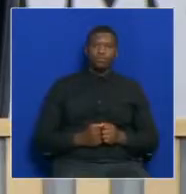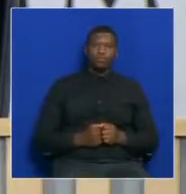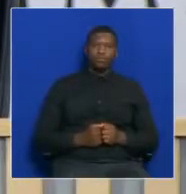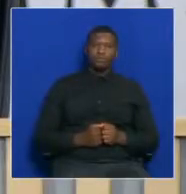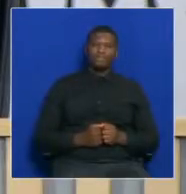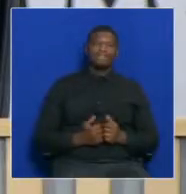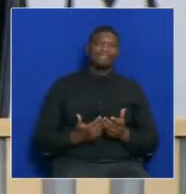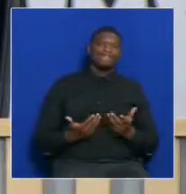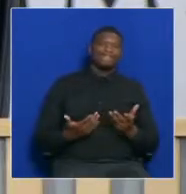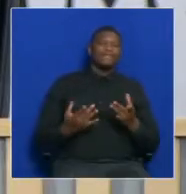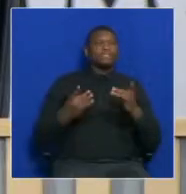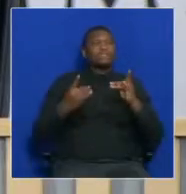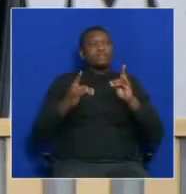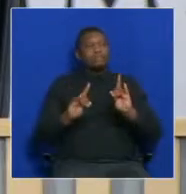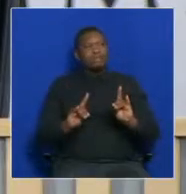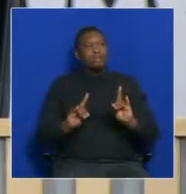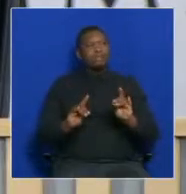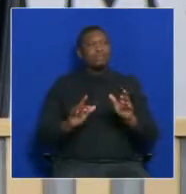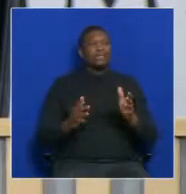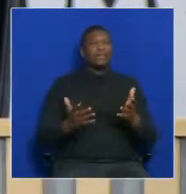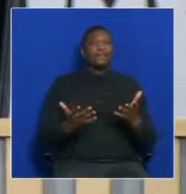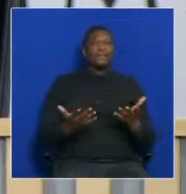Chair, I